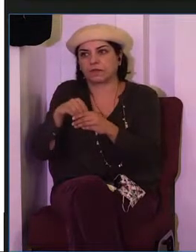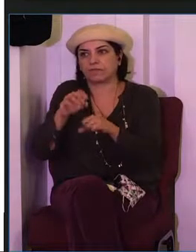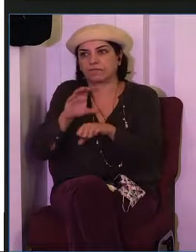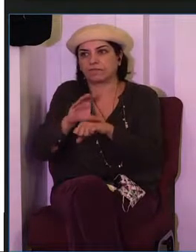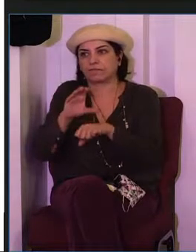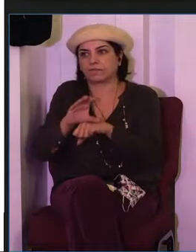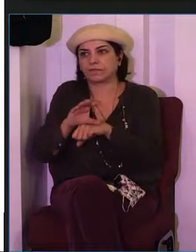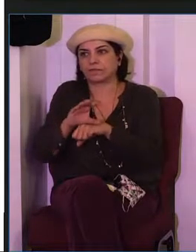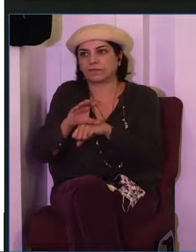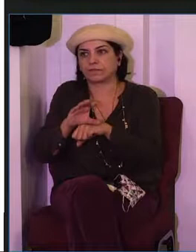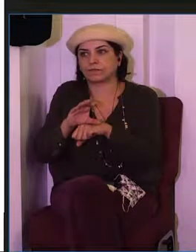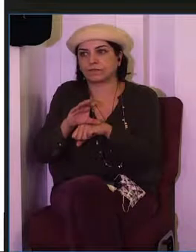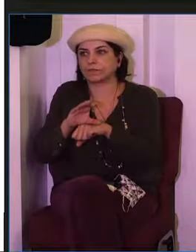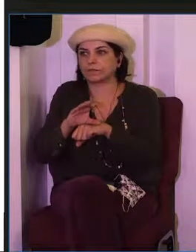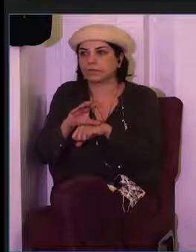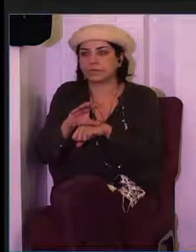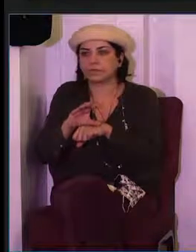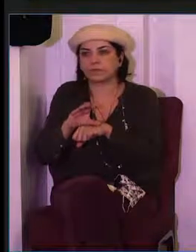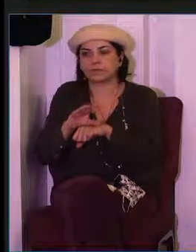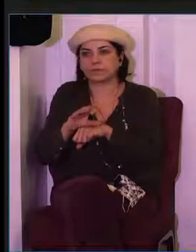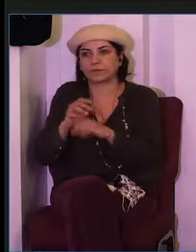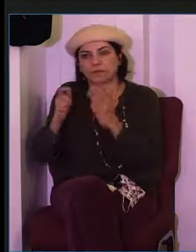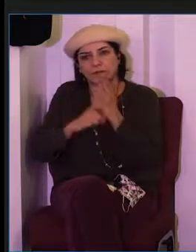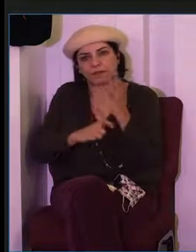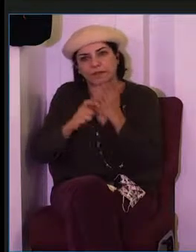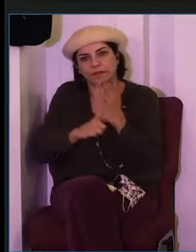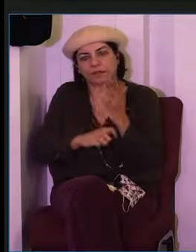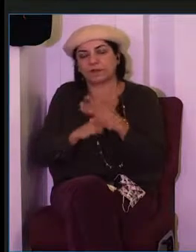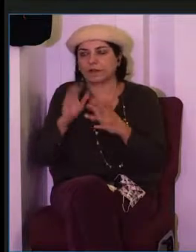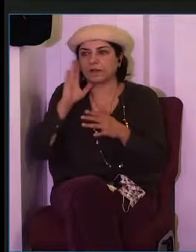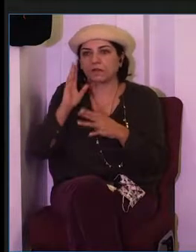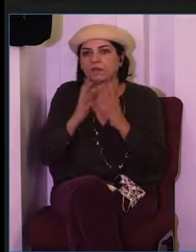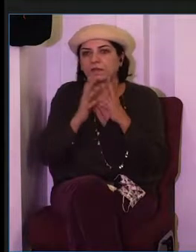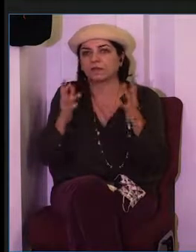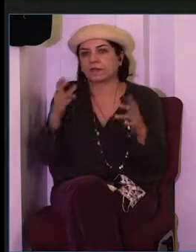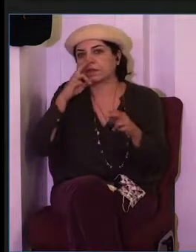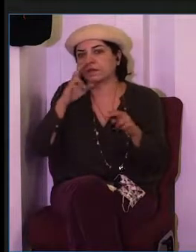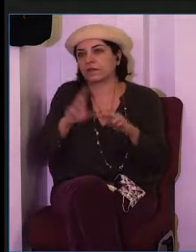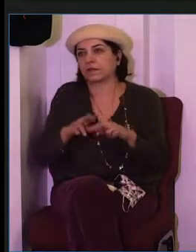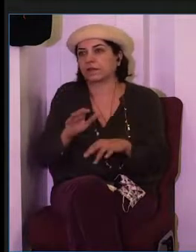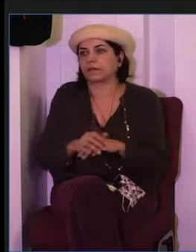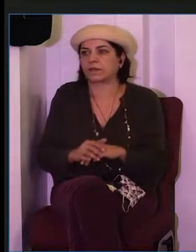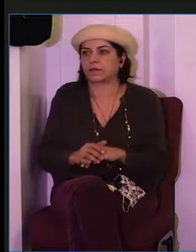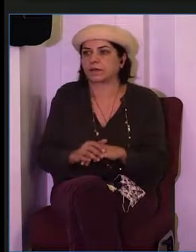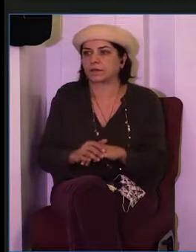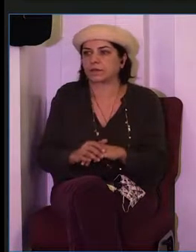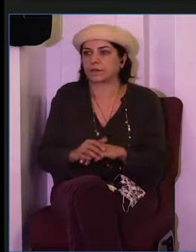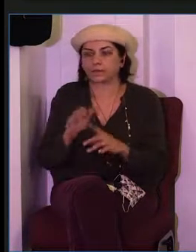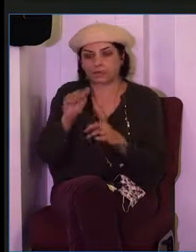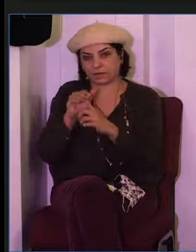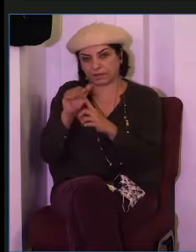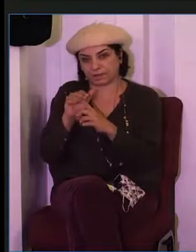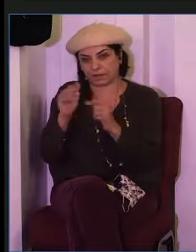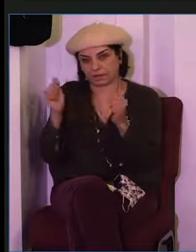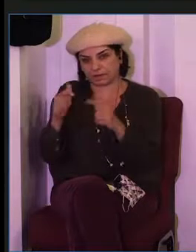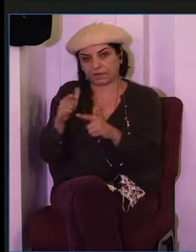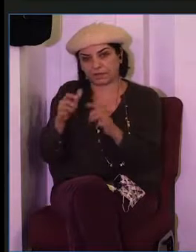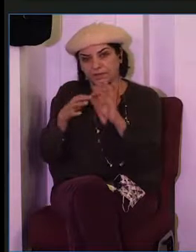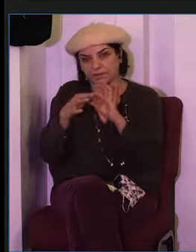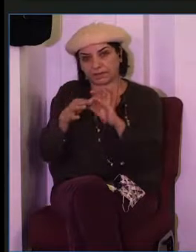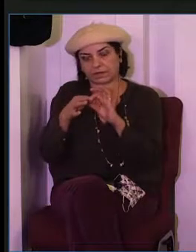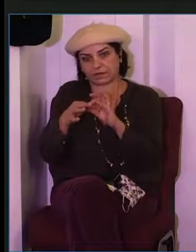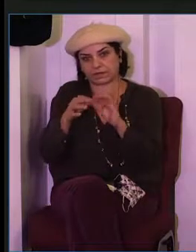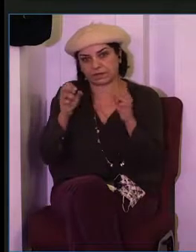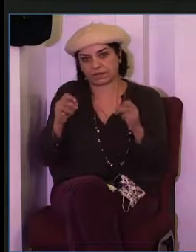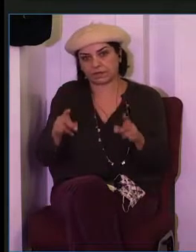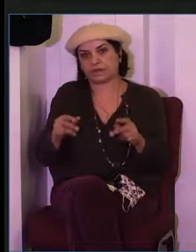it'll be a lot of fun. Again, just reminding them of all the connection opportunities we have.